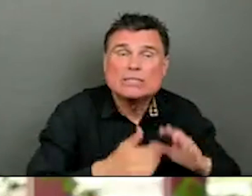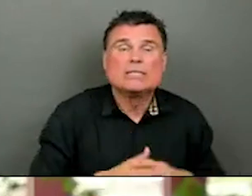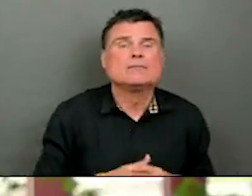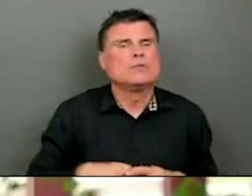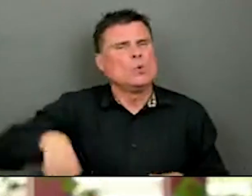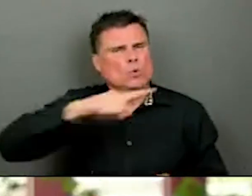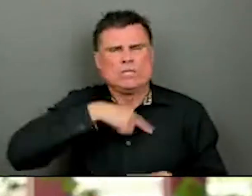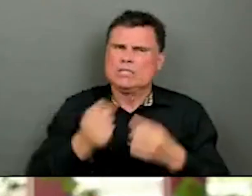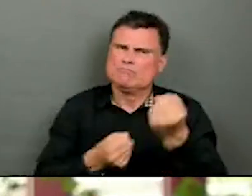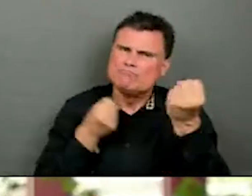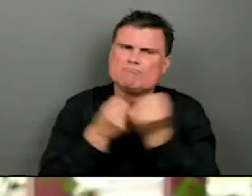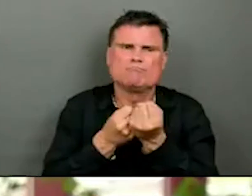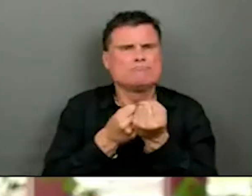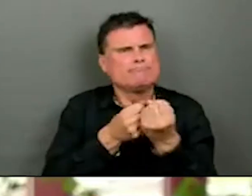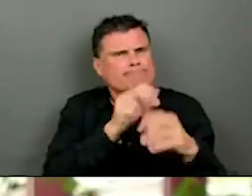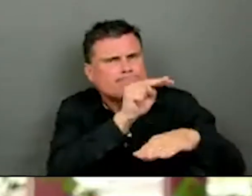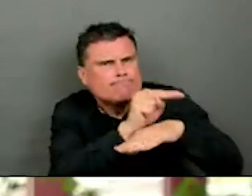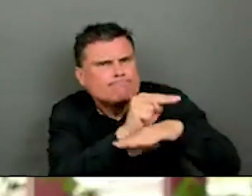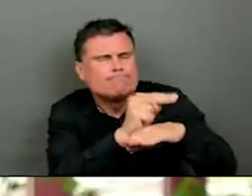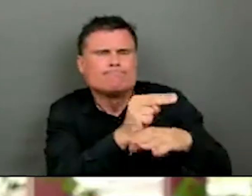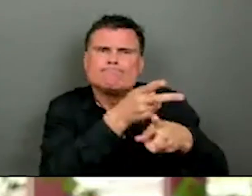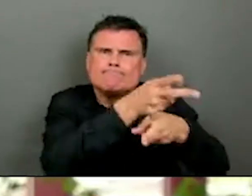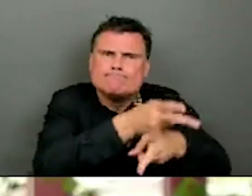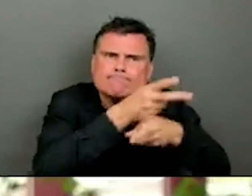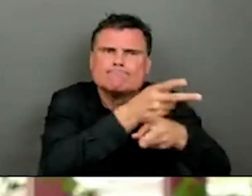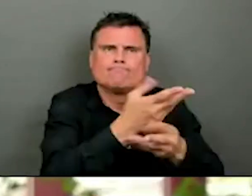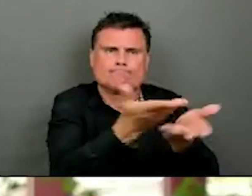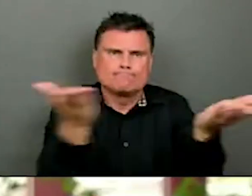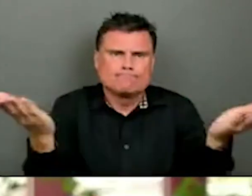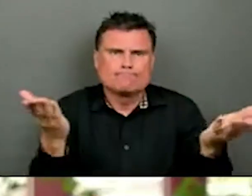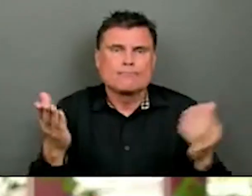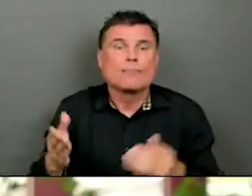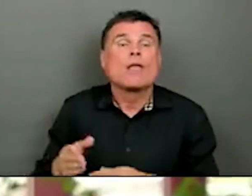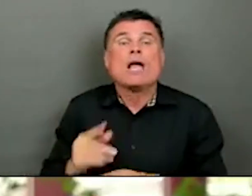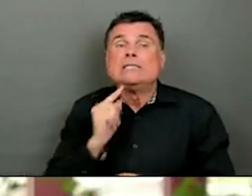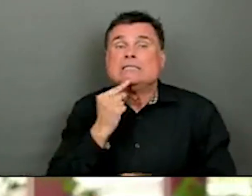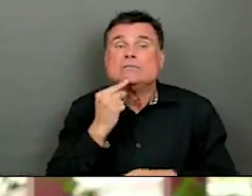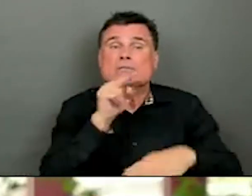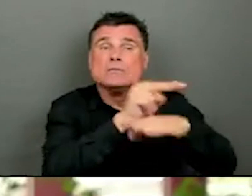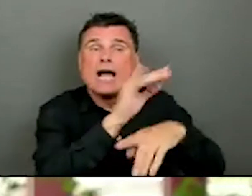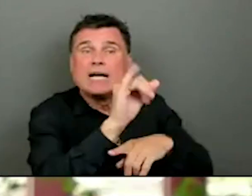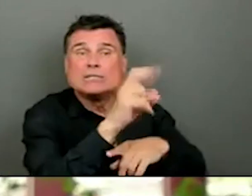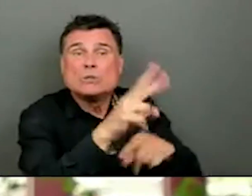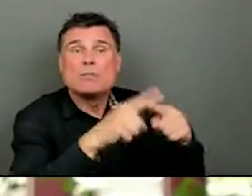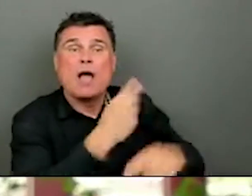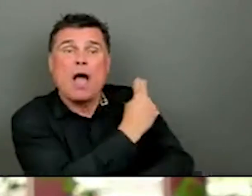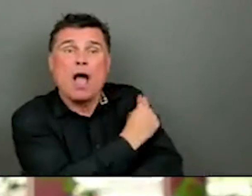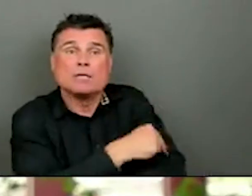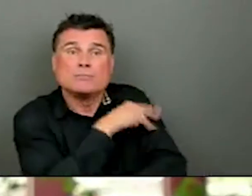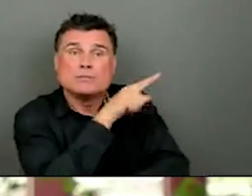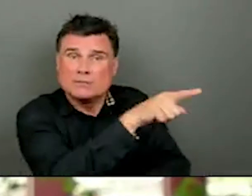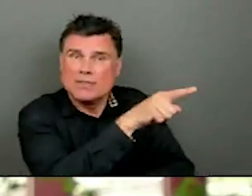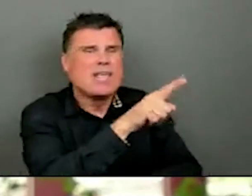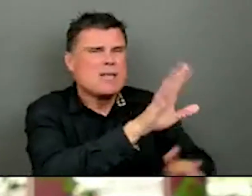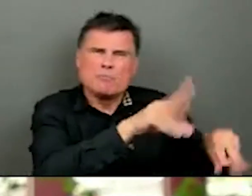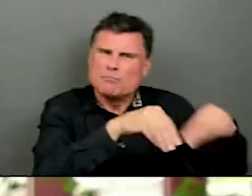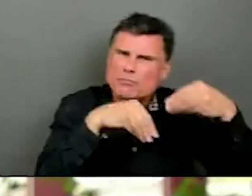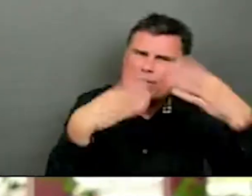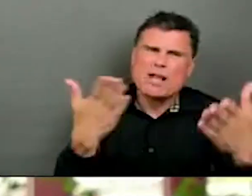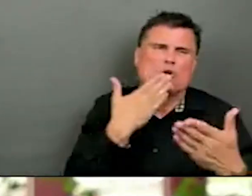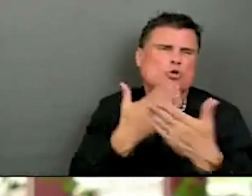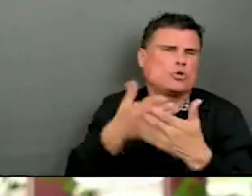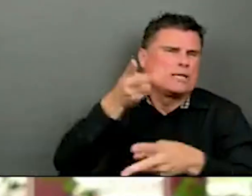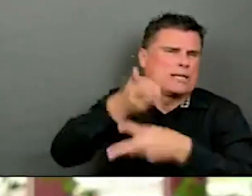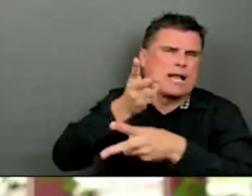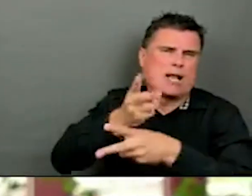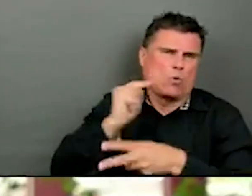and care of people, in the ICUs and the hospitals who provided that extra care for those who needed it, and of course the